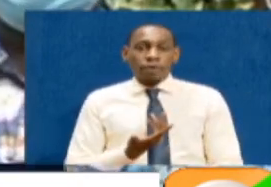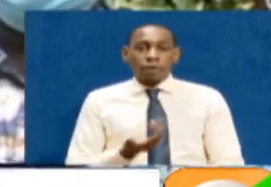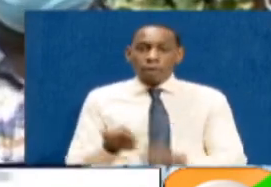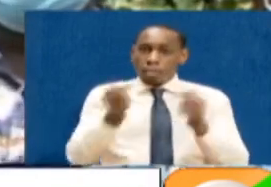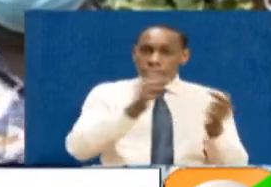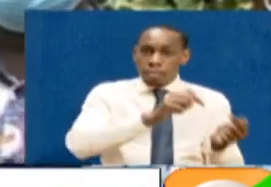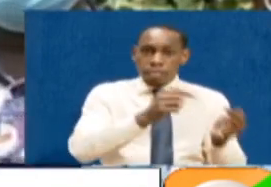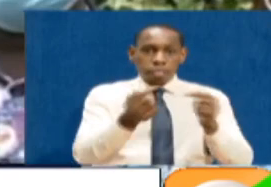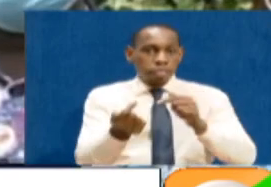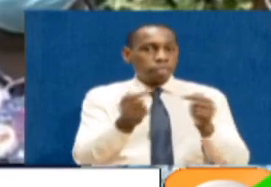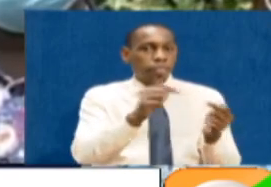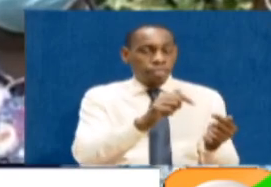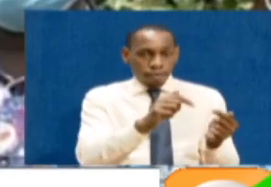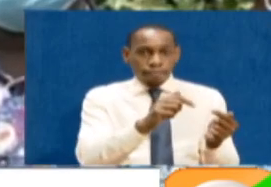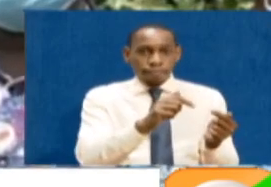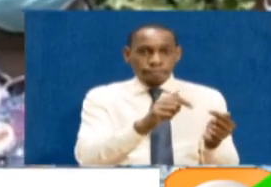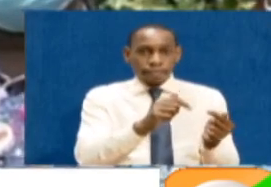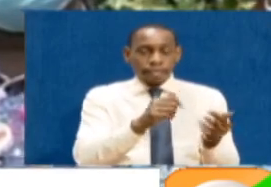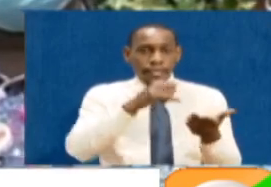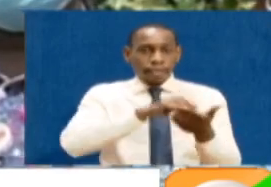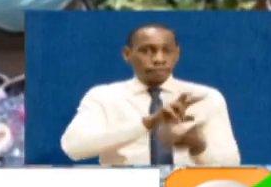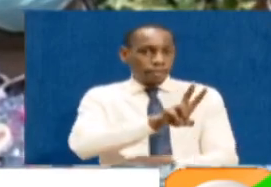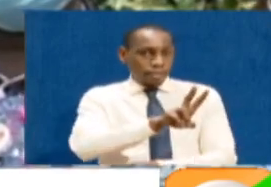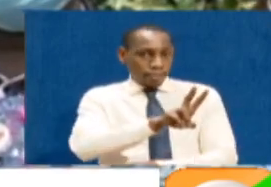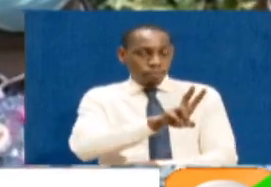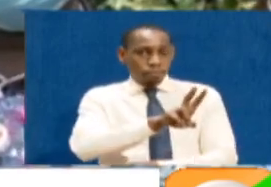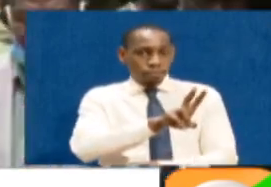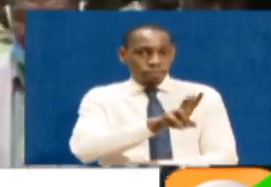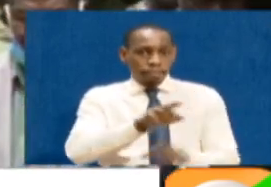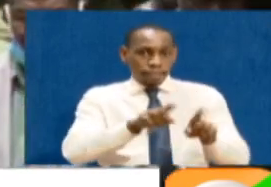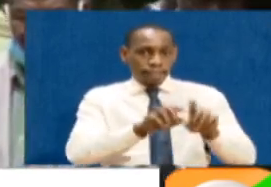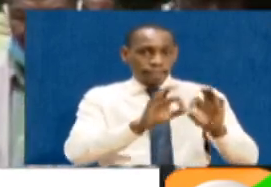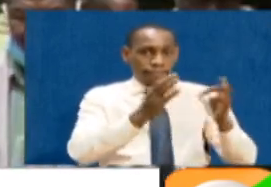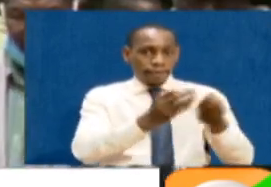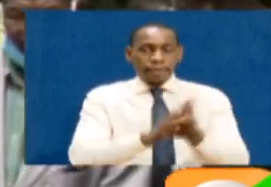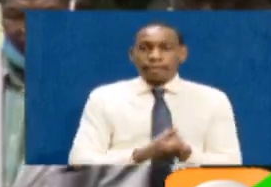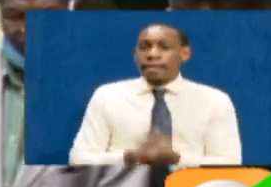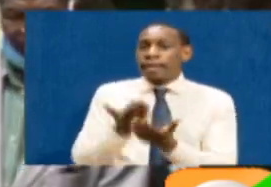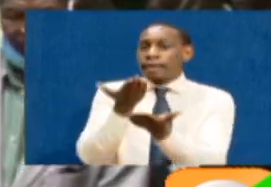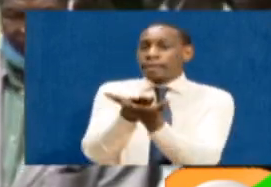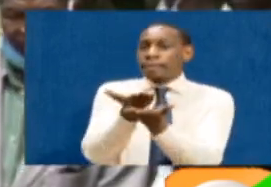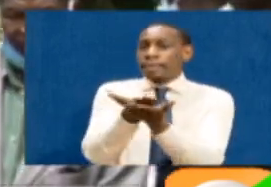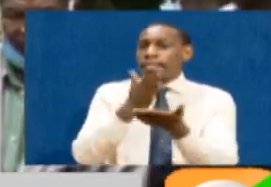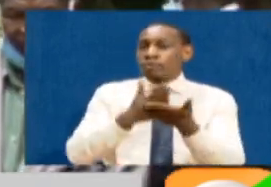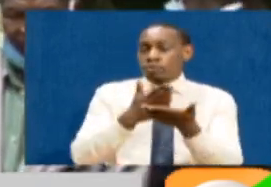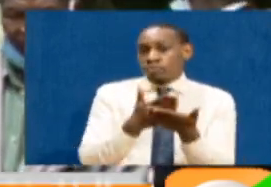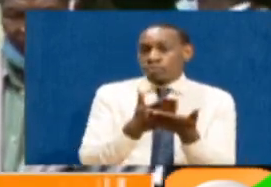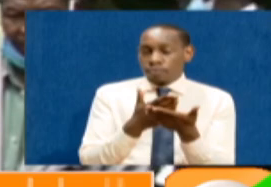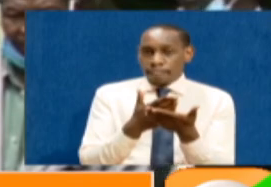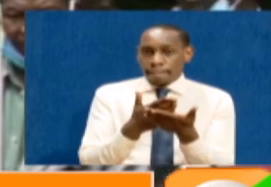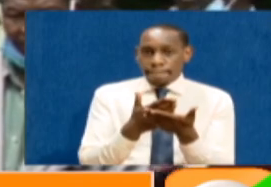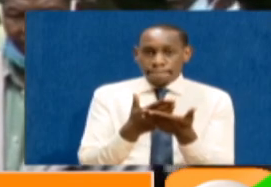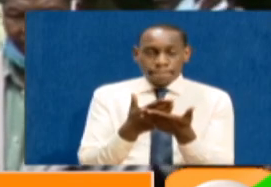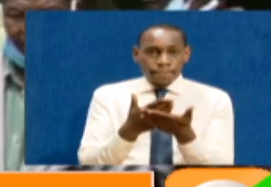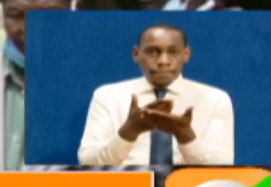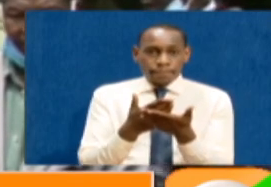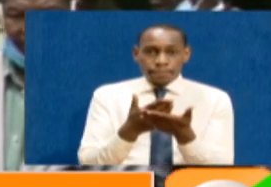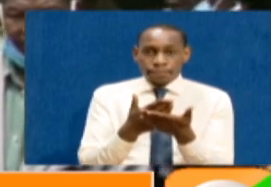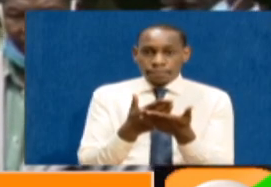familia imekuwa na mzozo kati yao wawili ya hiyo boma. Ningeomba